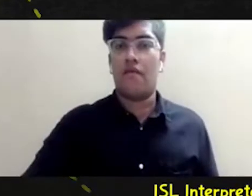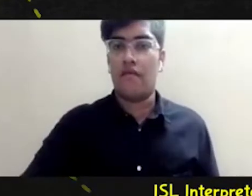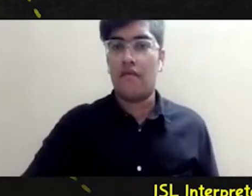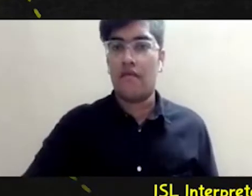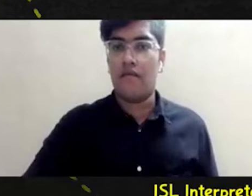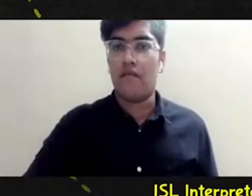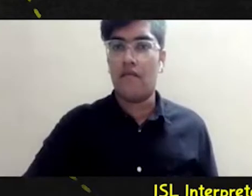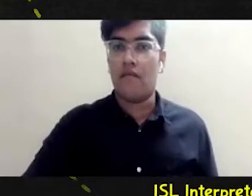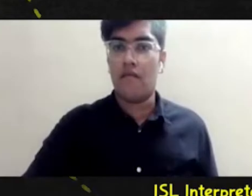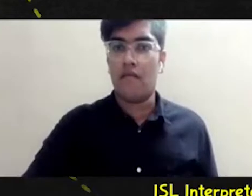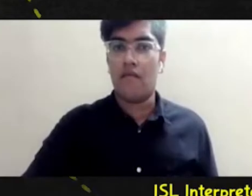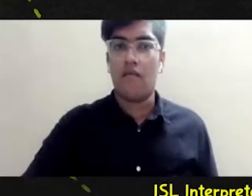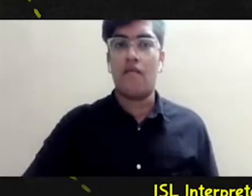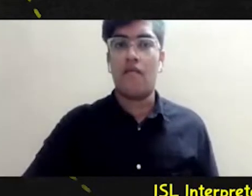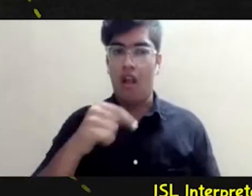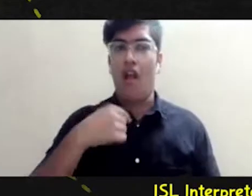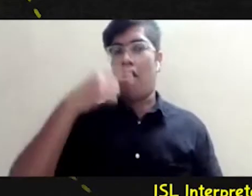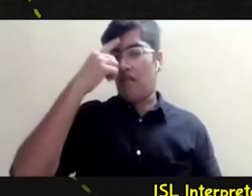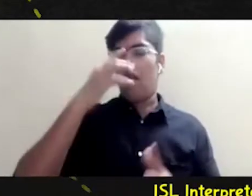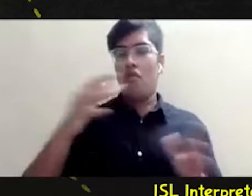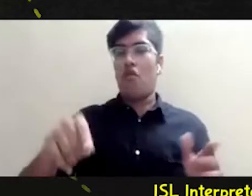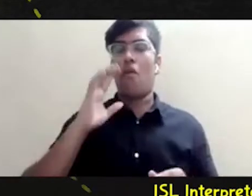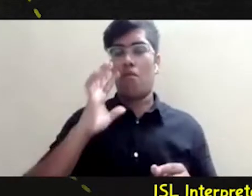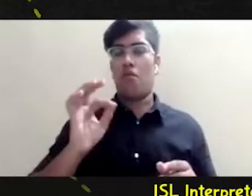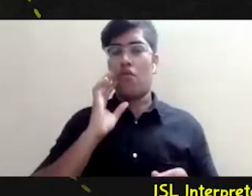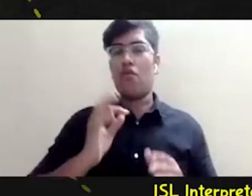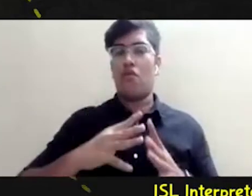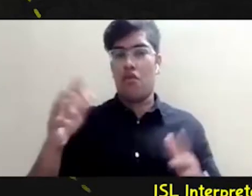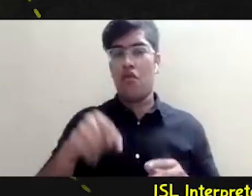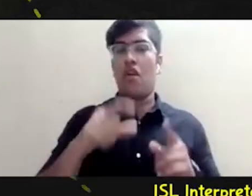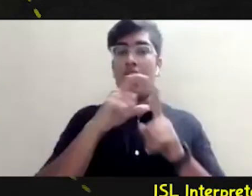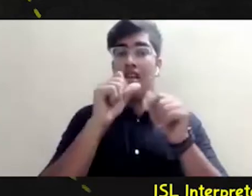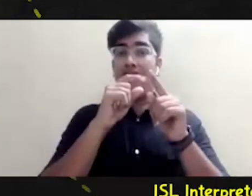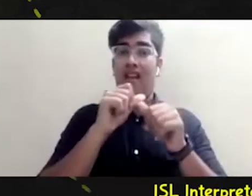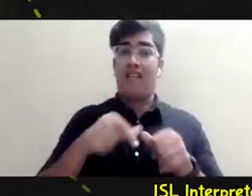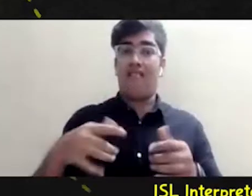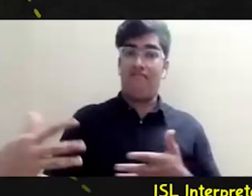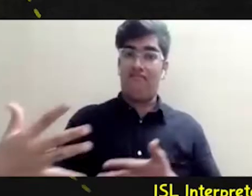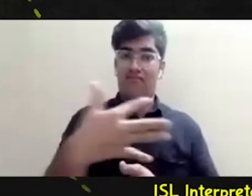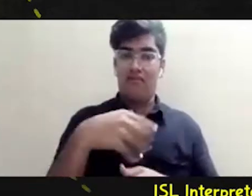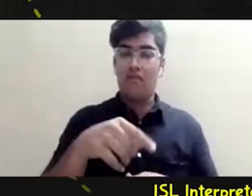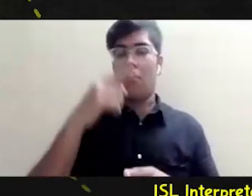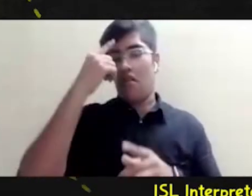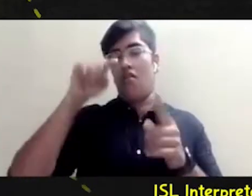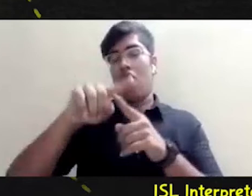I think that's very important, that sometime data collection also happens with an intention of targeting the community